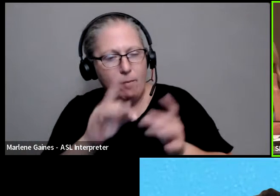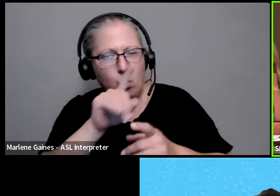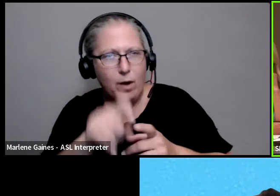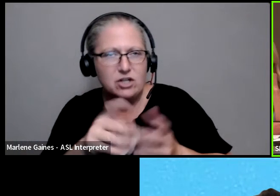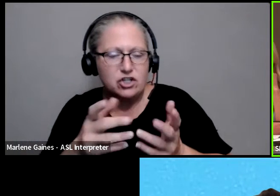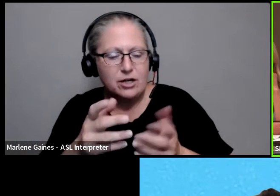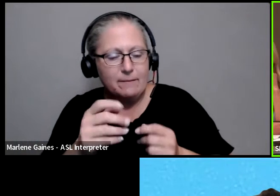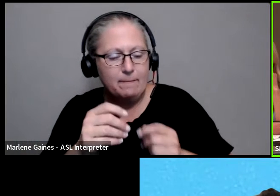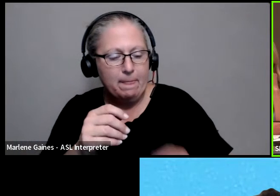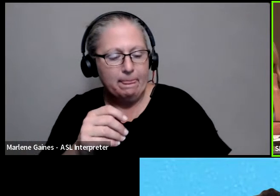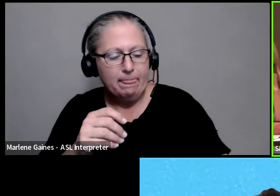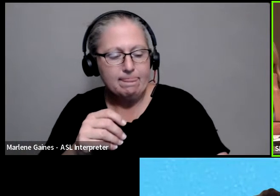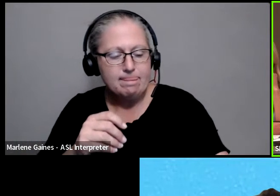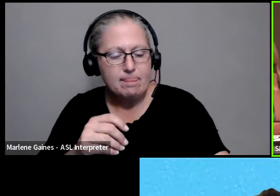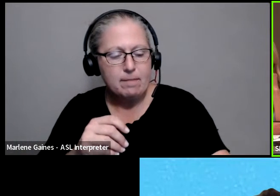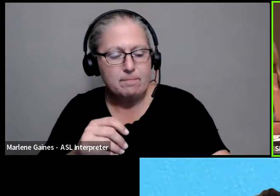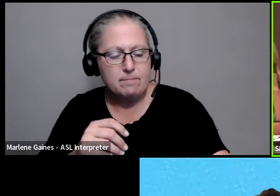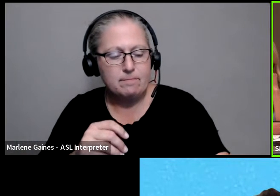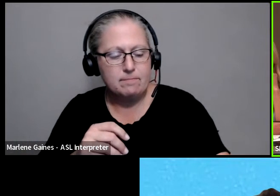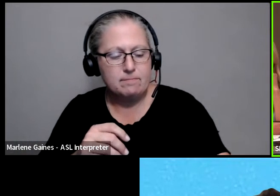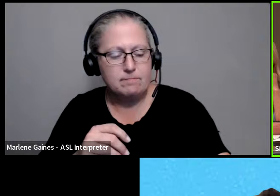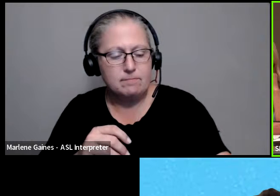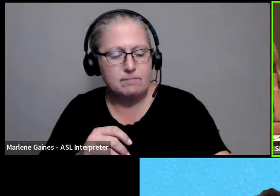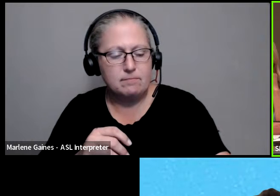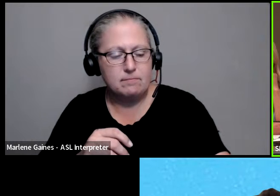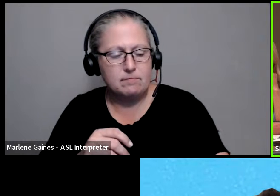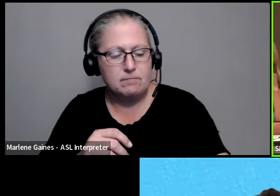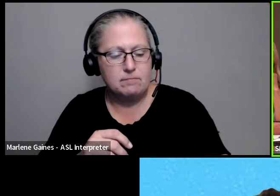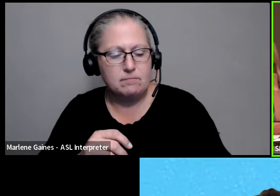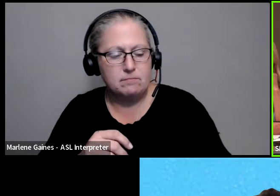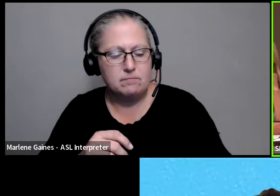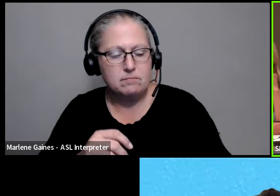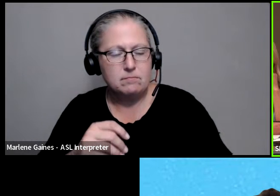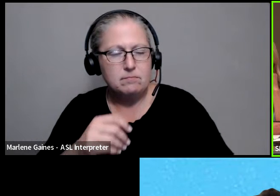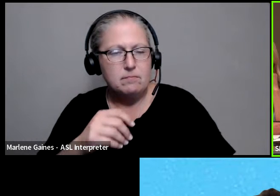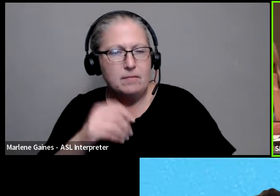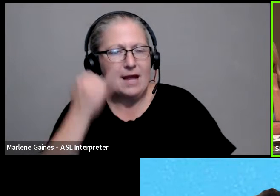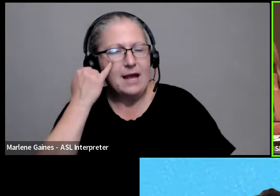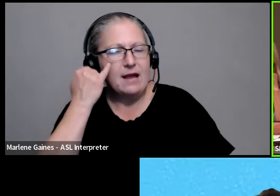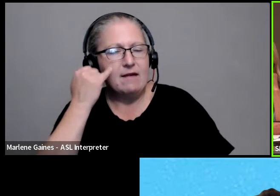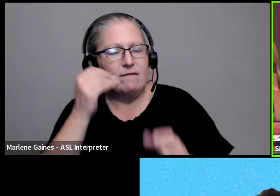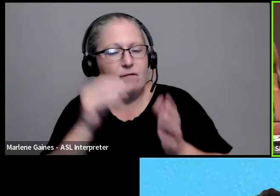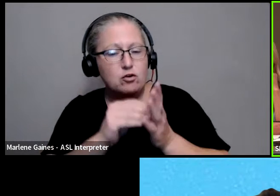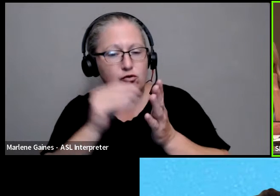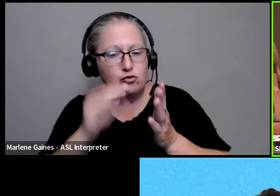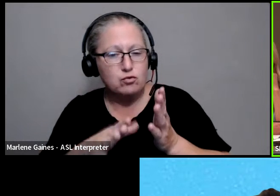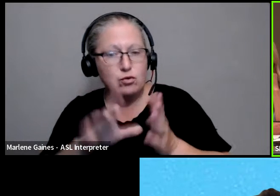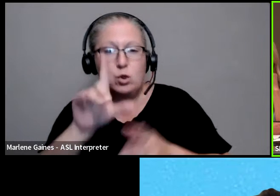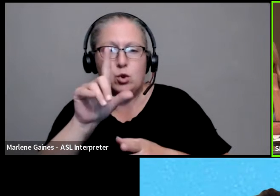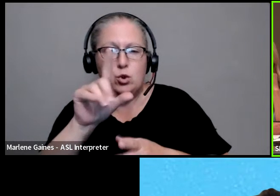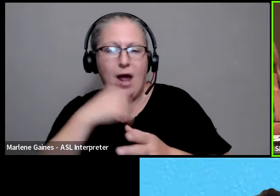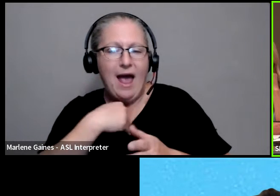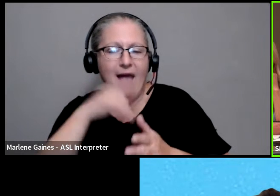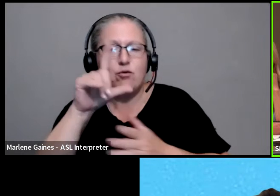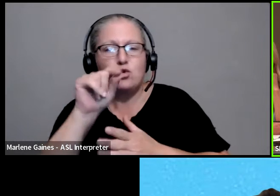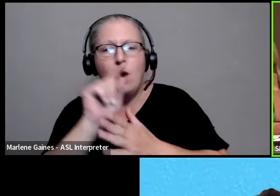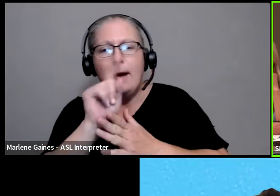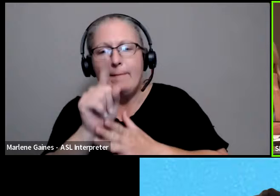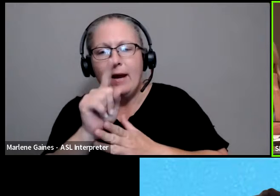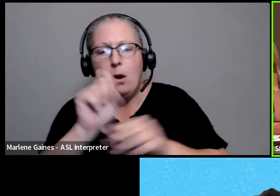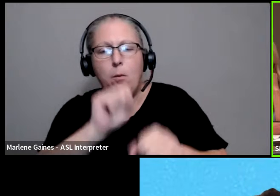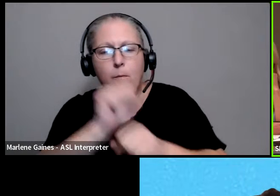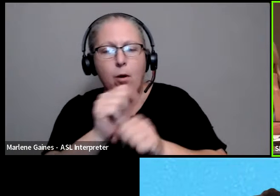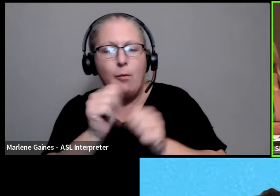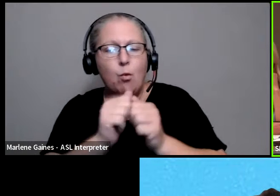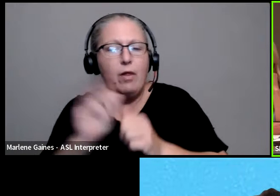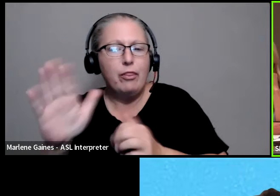I guess. I didn't realize how easy it is for the teacher. So if a student has, say, a 20-minute appointment with their medical provider